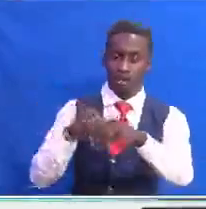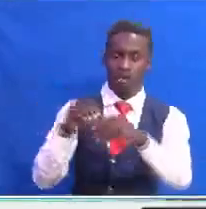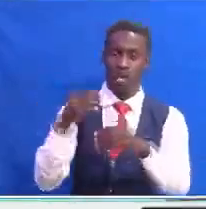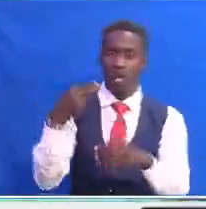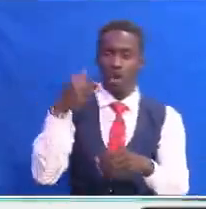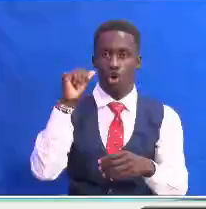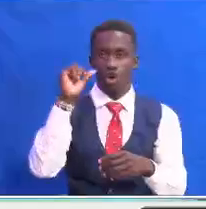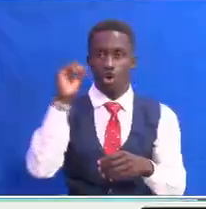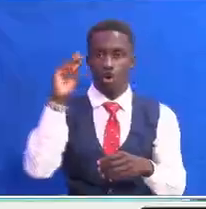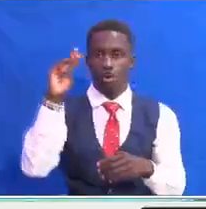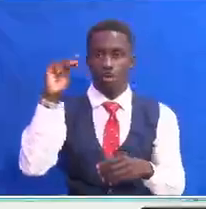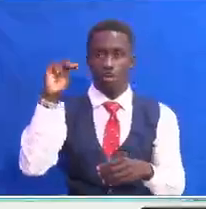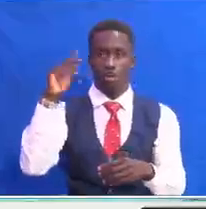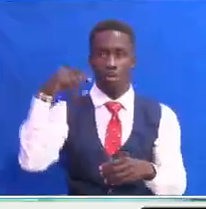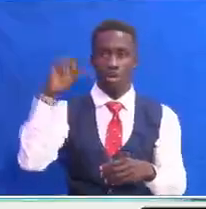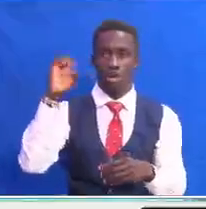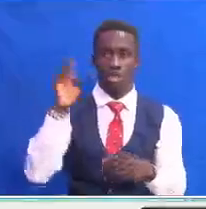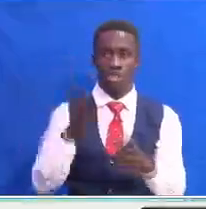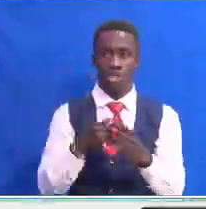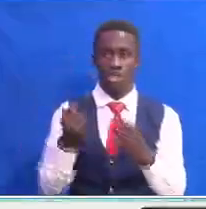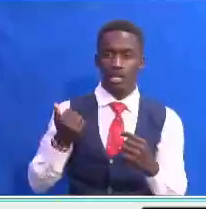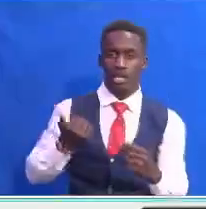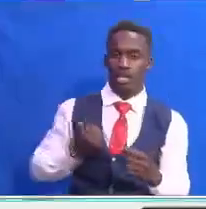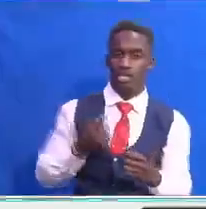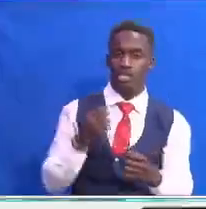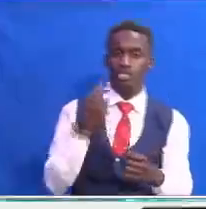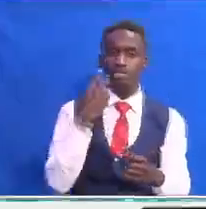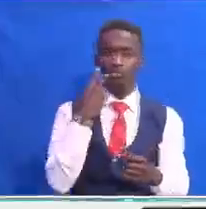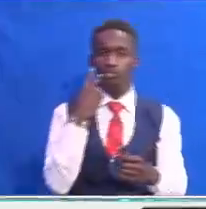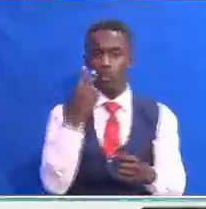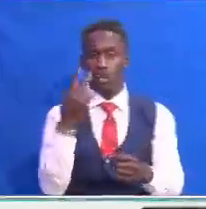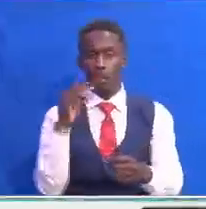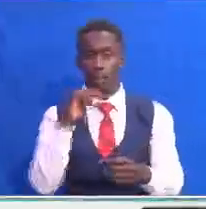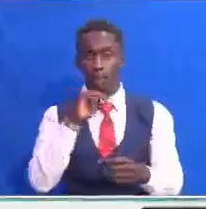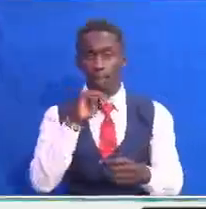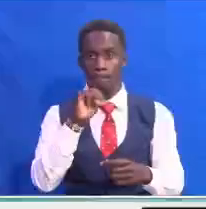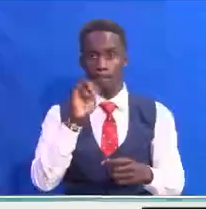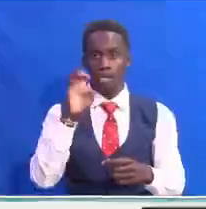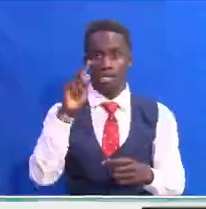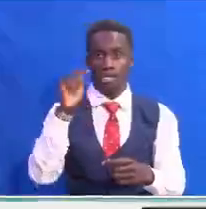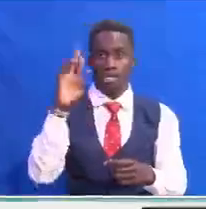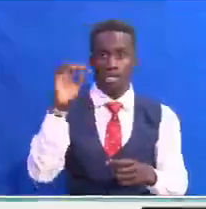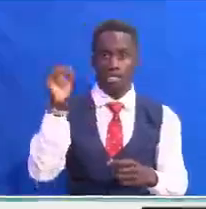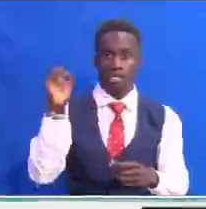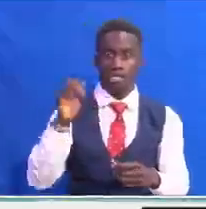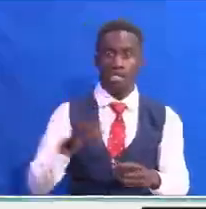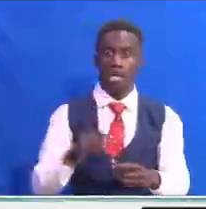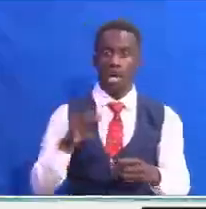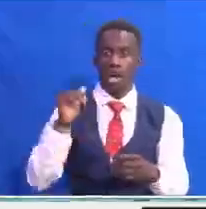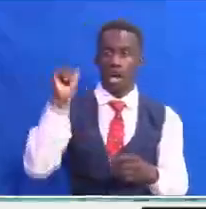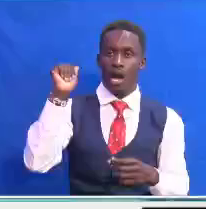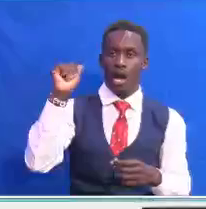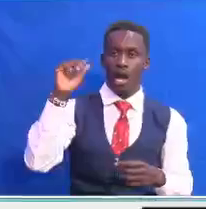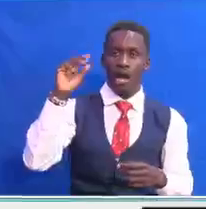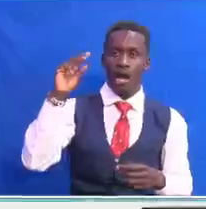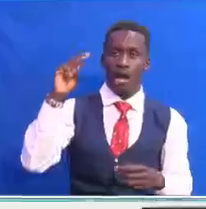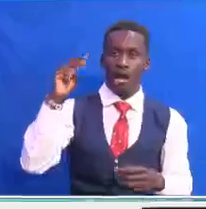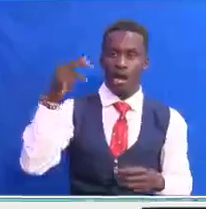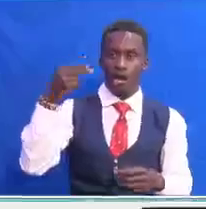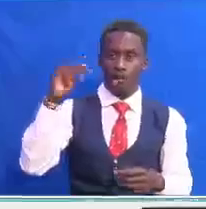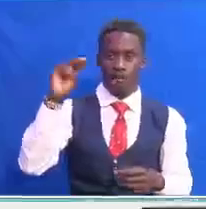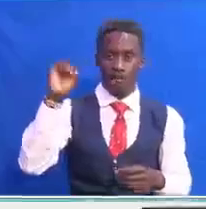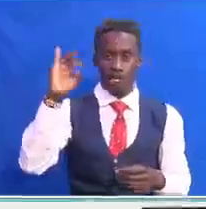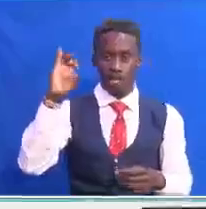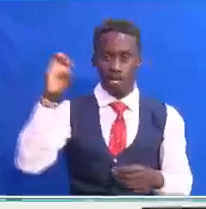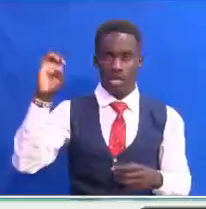Samba. In girls 10 to 11 years, 200 meters freestyle, Afrin Ahmed of Blue Ocean clocked 2